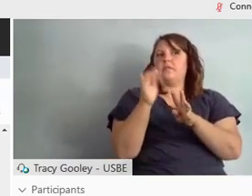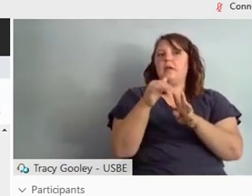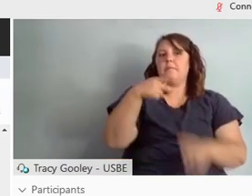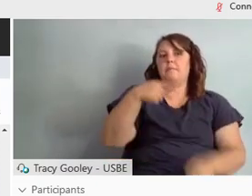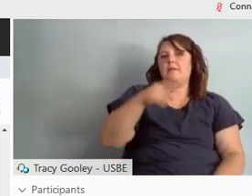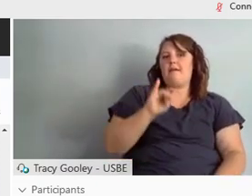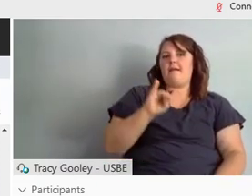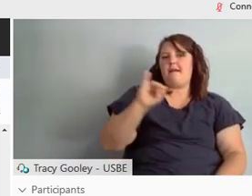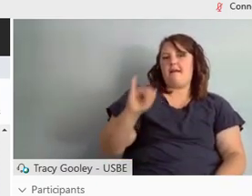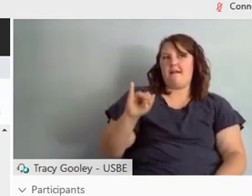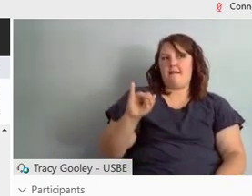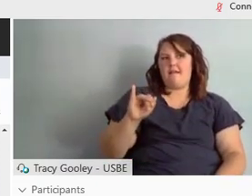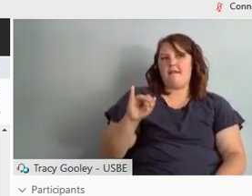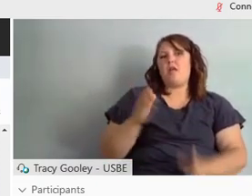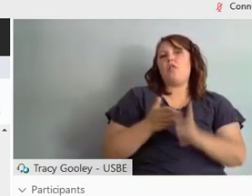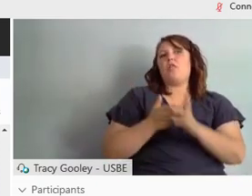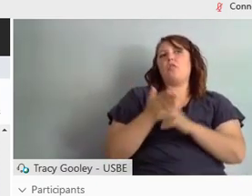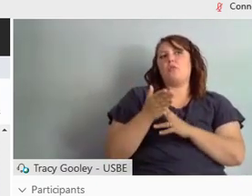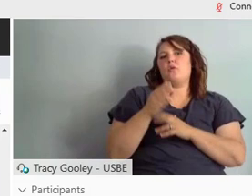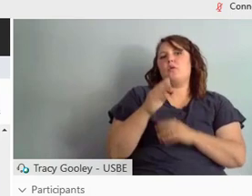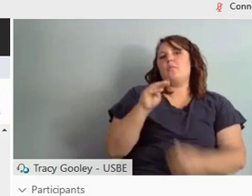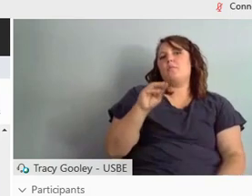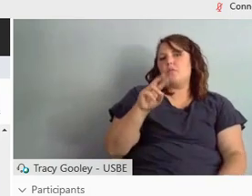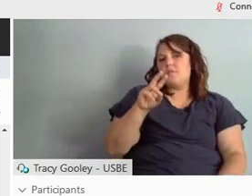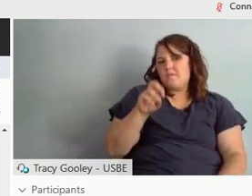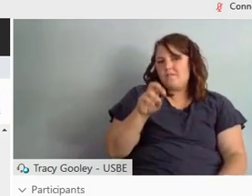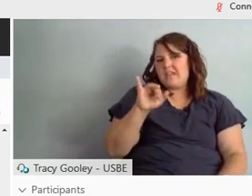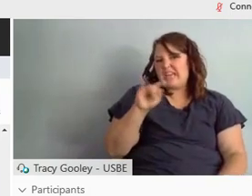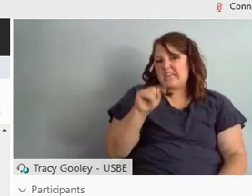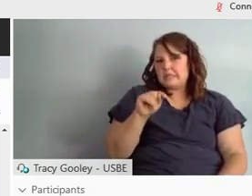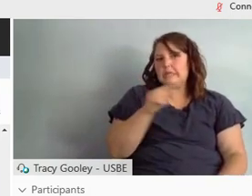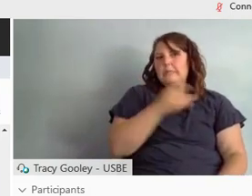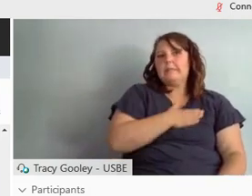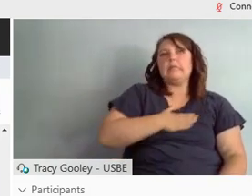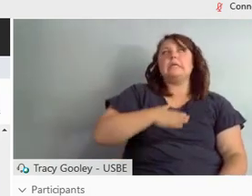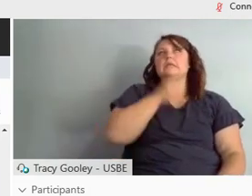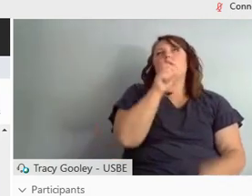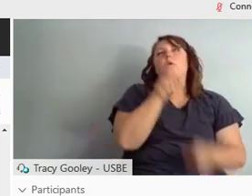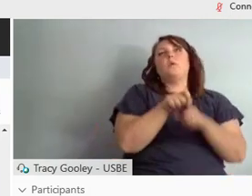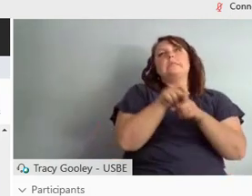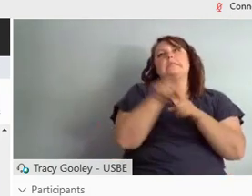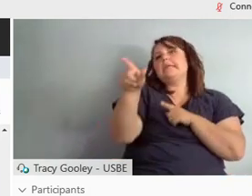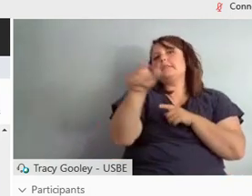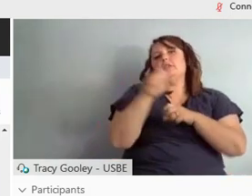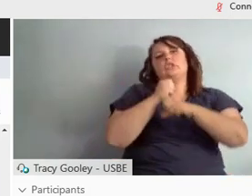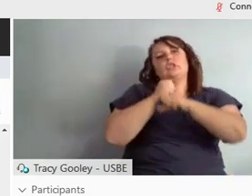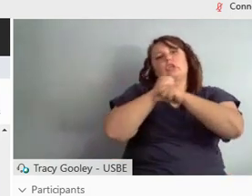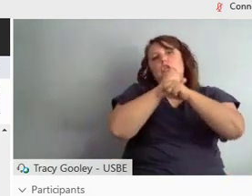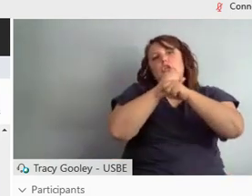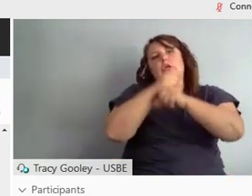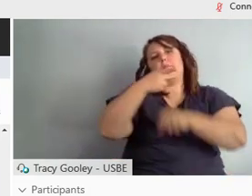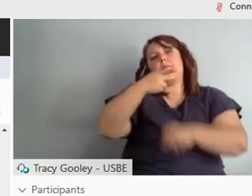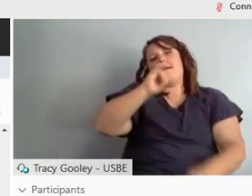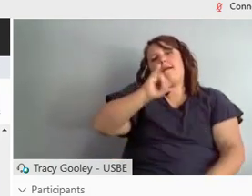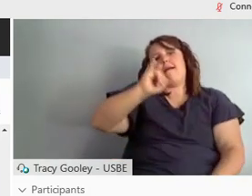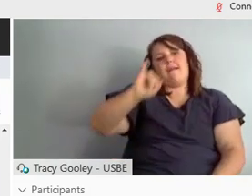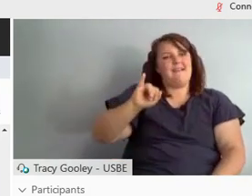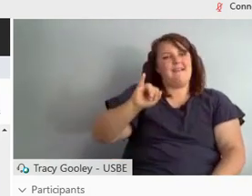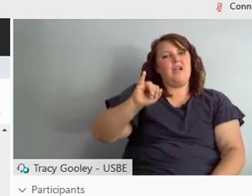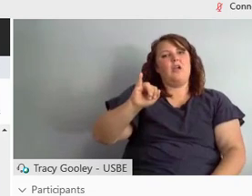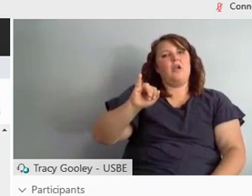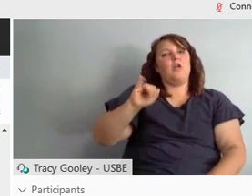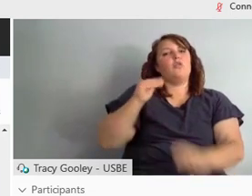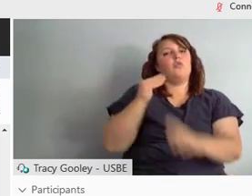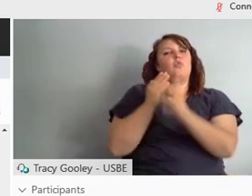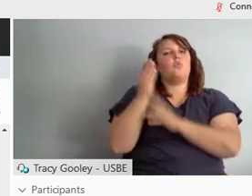that PII via Move It. We don't want to send secure, personally identifiable information